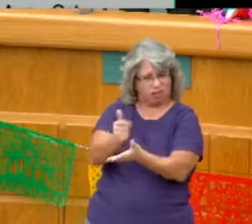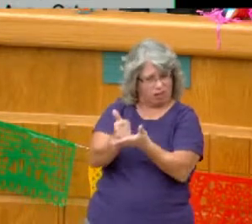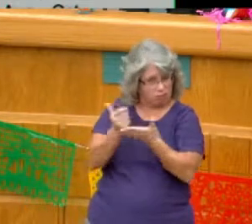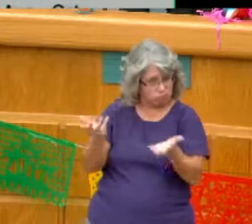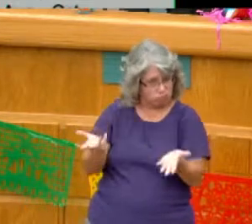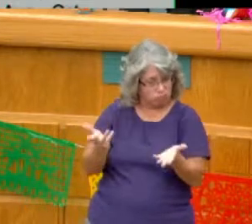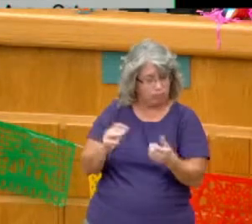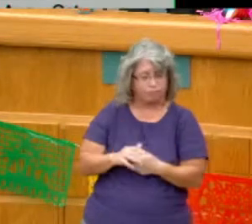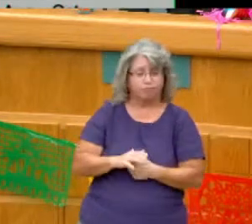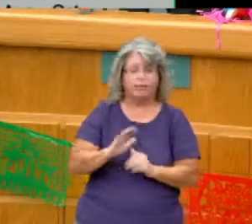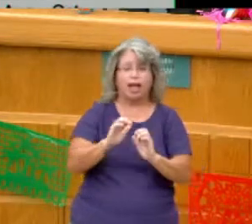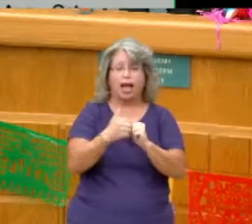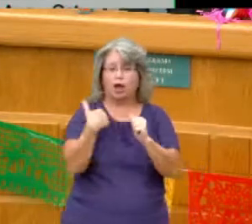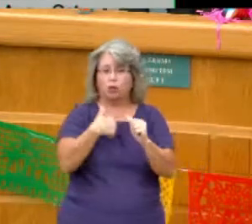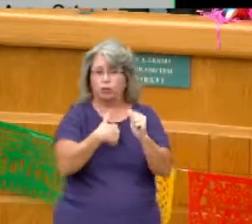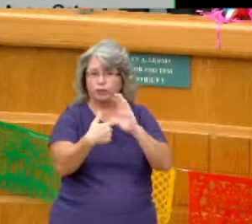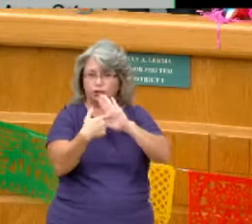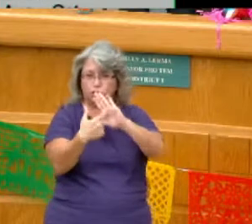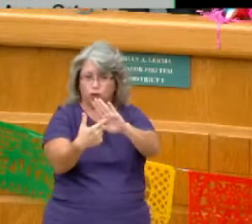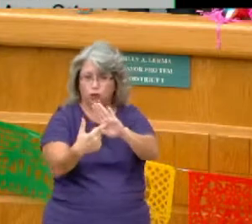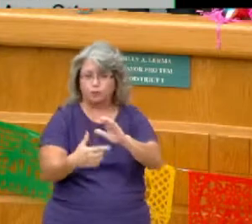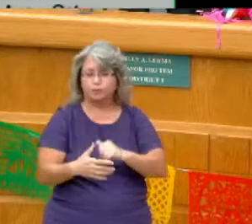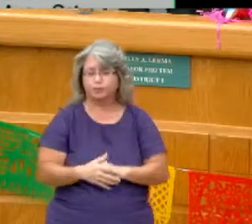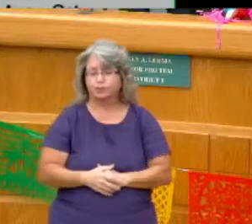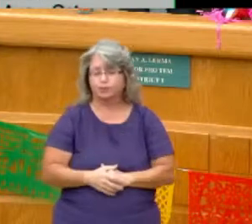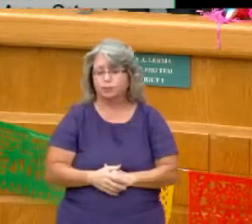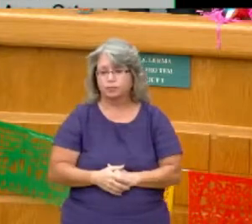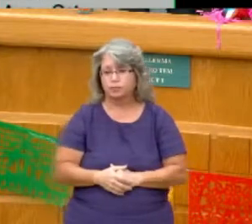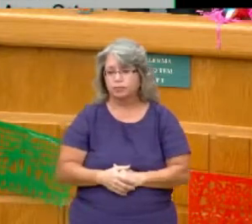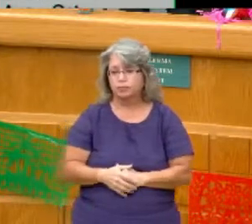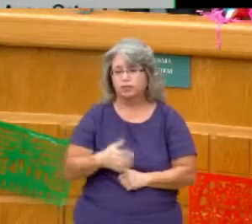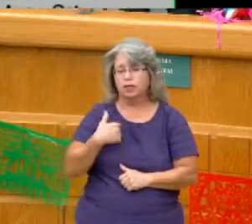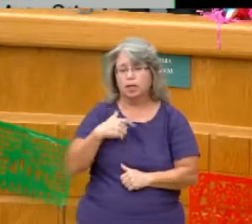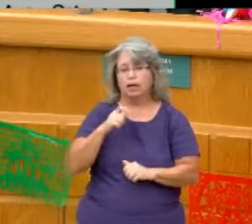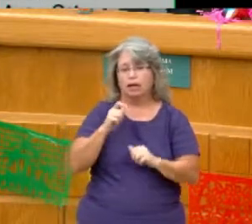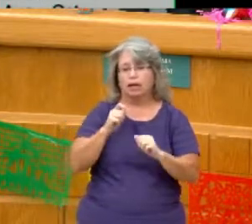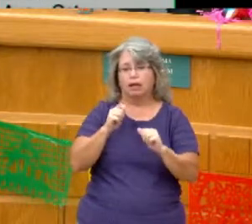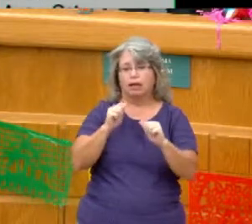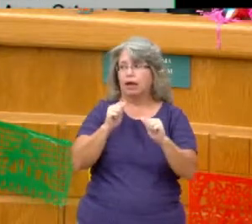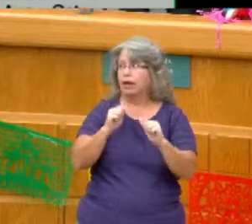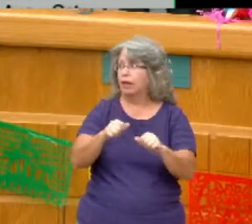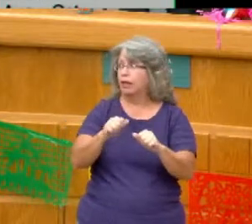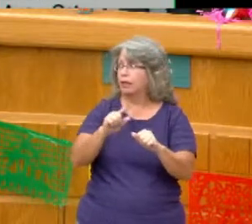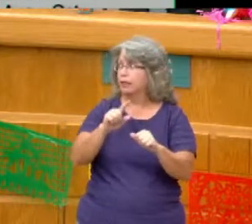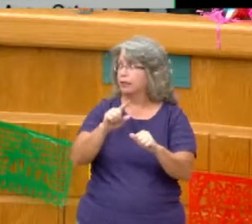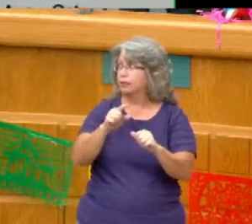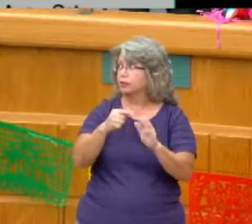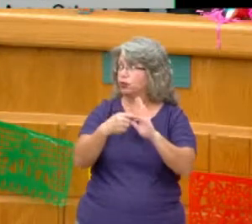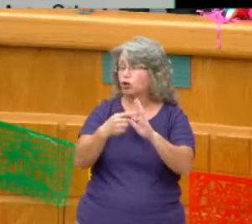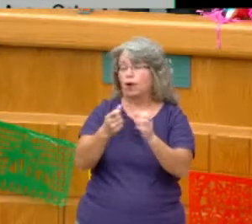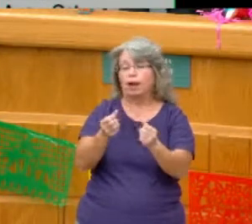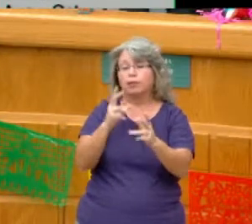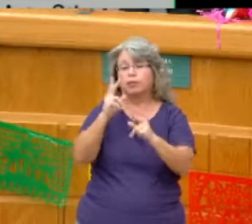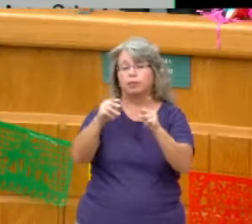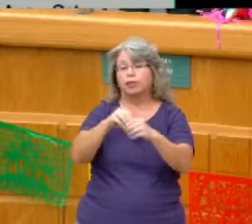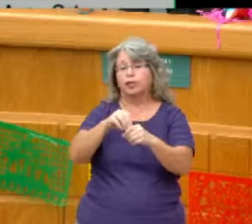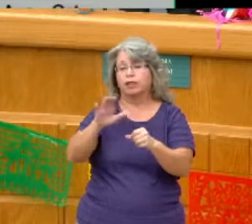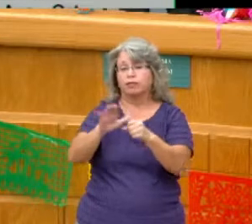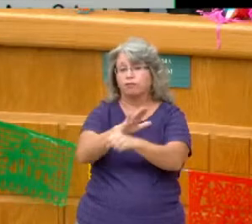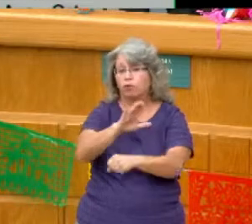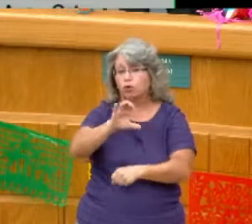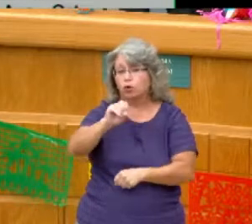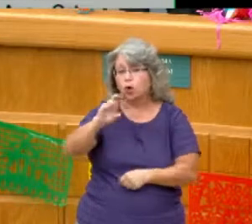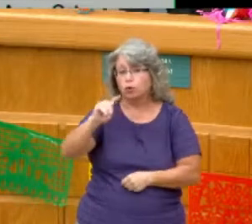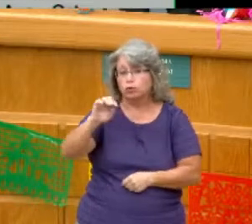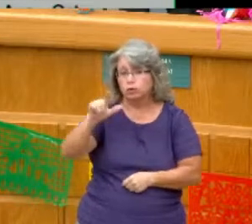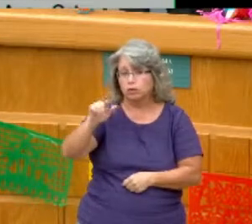going to model this is I'm just going to adjust how many people in the coastal bend in the model are susceptible to COVID. People that